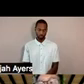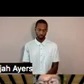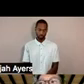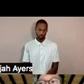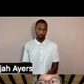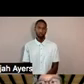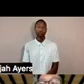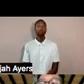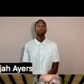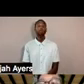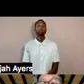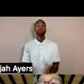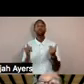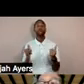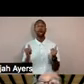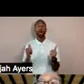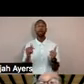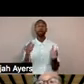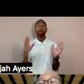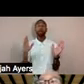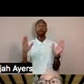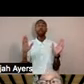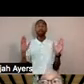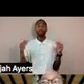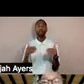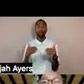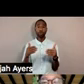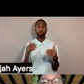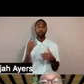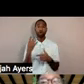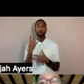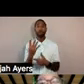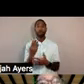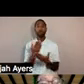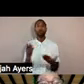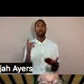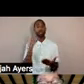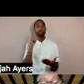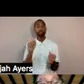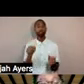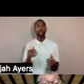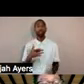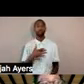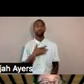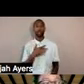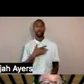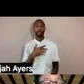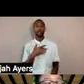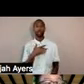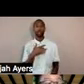And if you can now shift your focus on four things that you can feel.